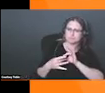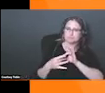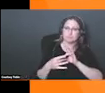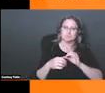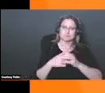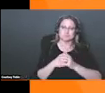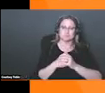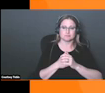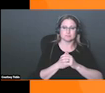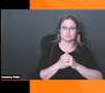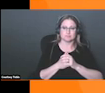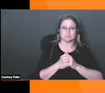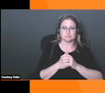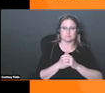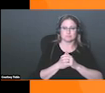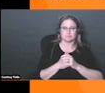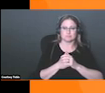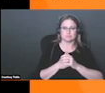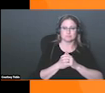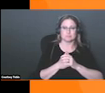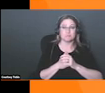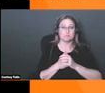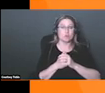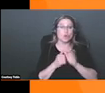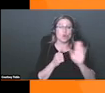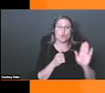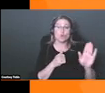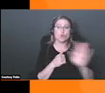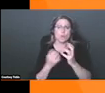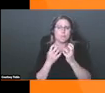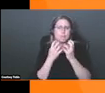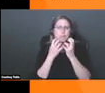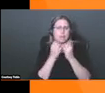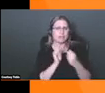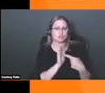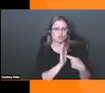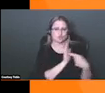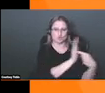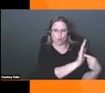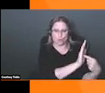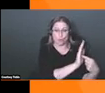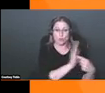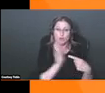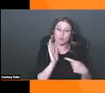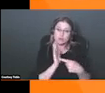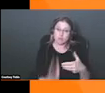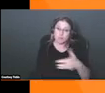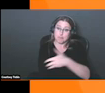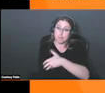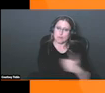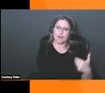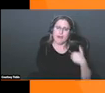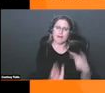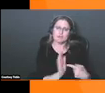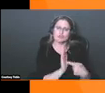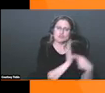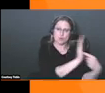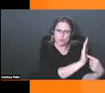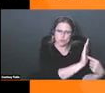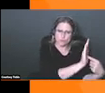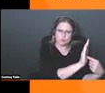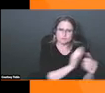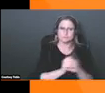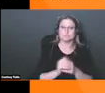convey your passion for it and also the power of it. Connect. They need